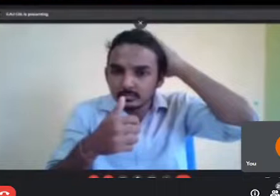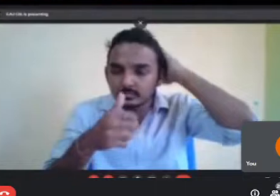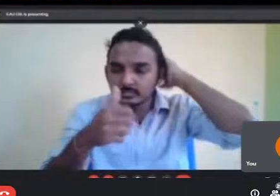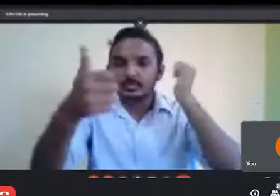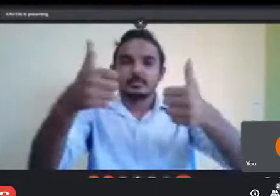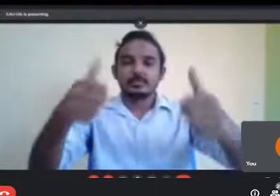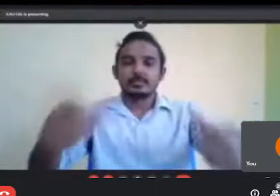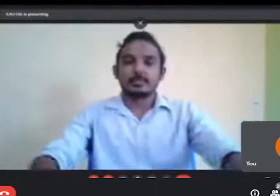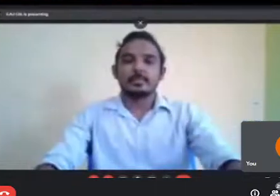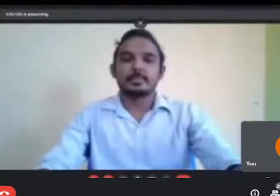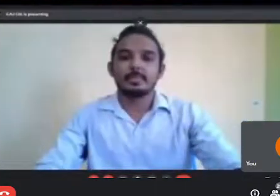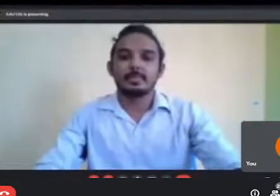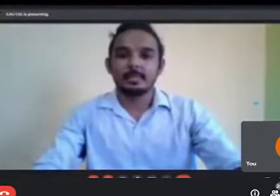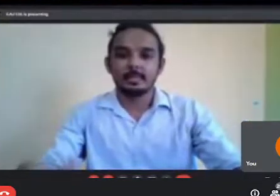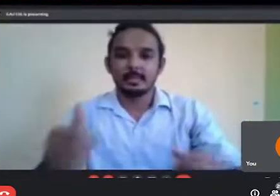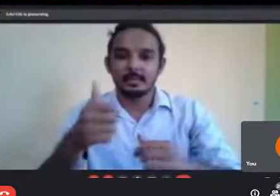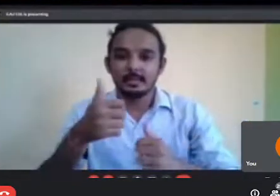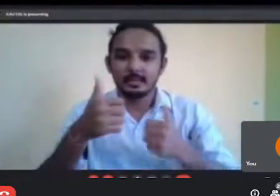Yes, correct now. Thank you.